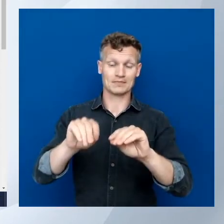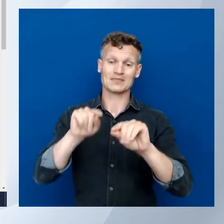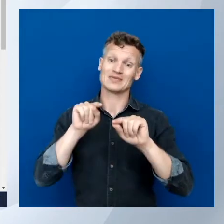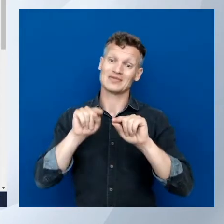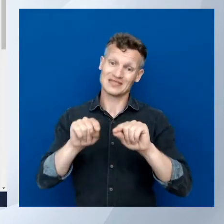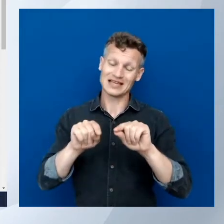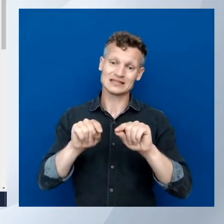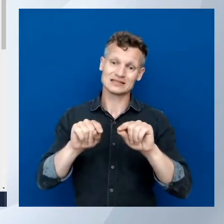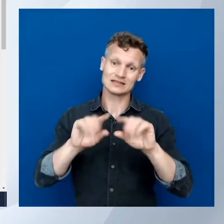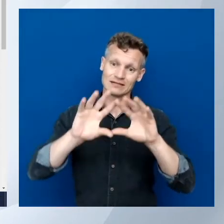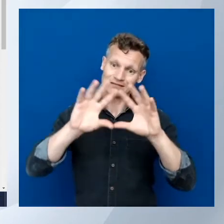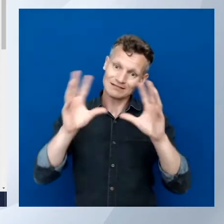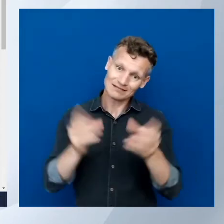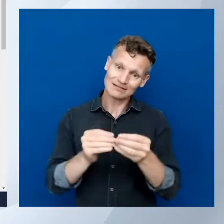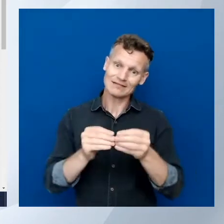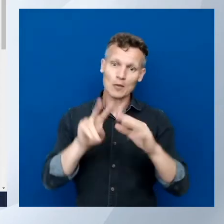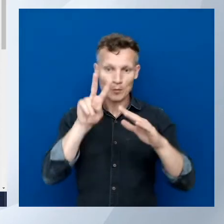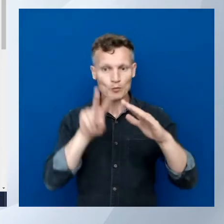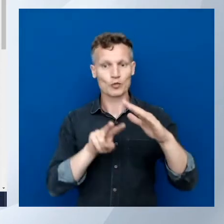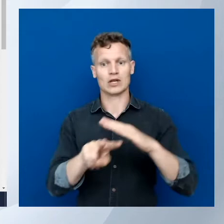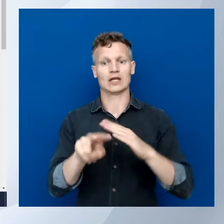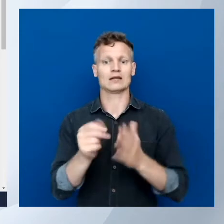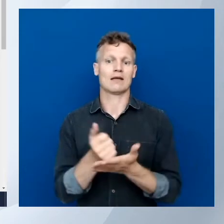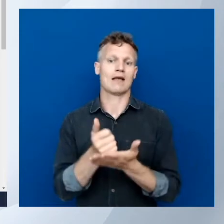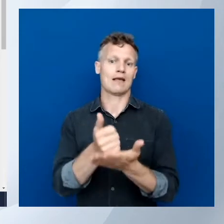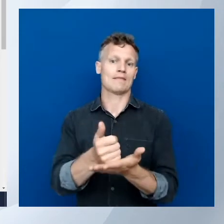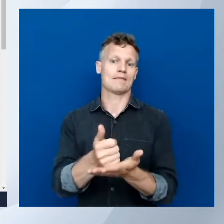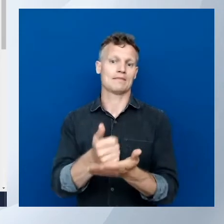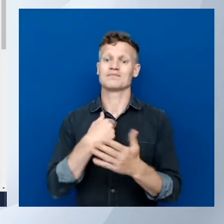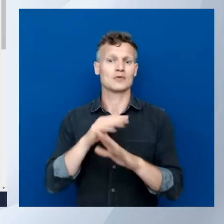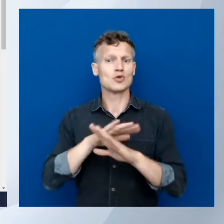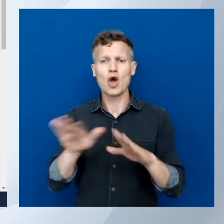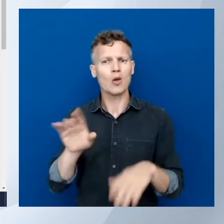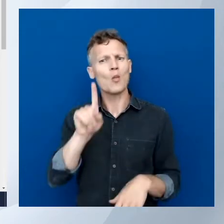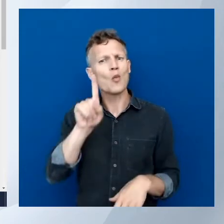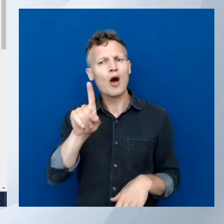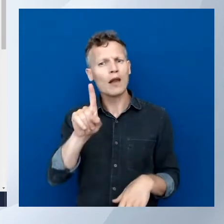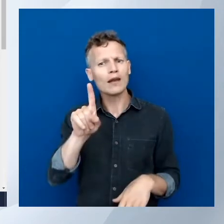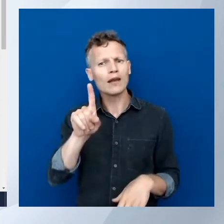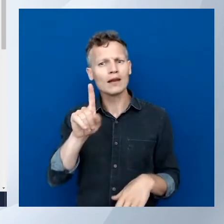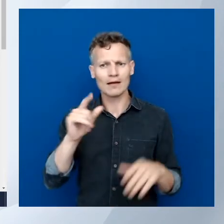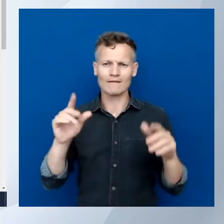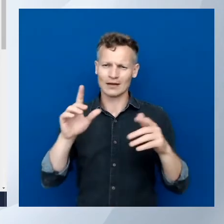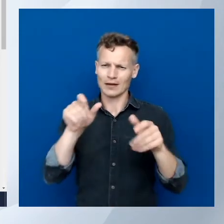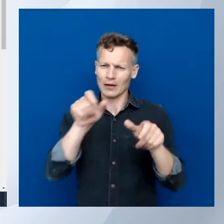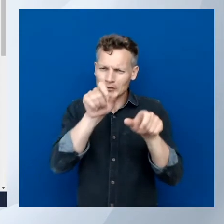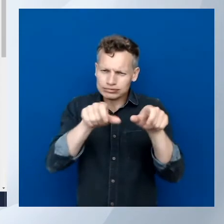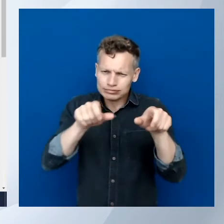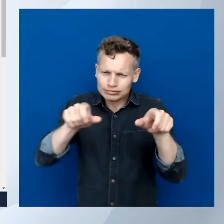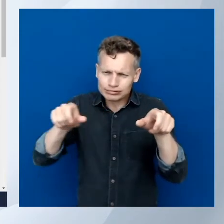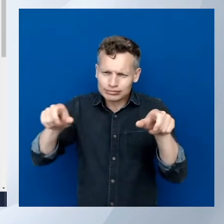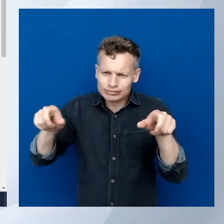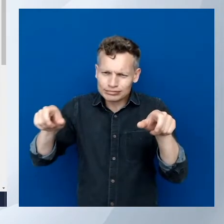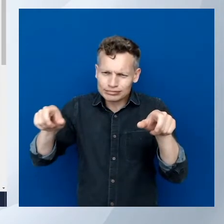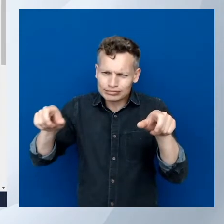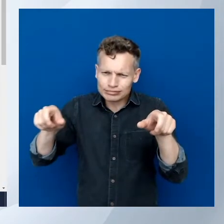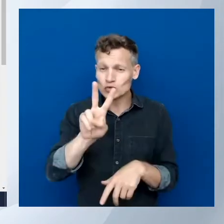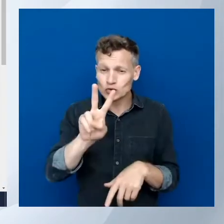So I'm not predicting one sample, I'm predicting a couple of hundred in this case. So when I